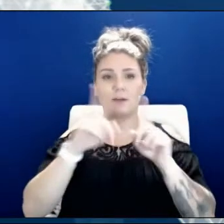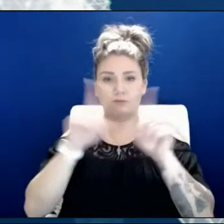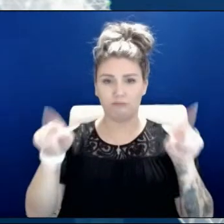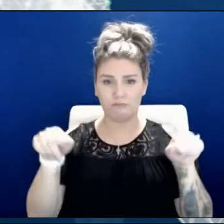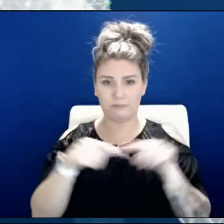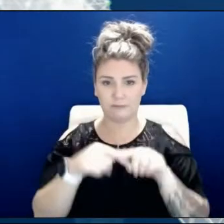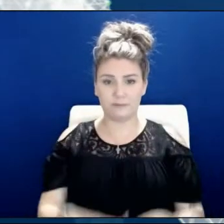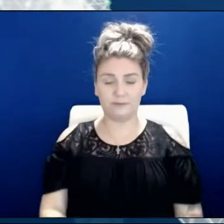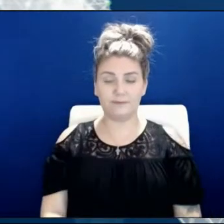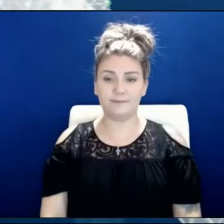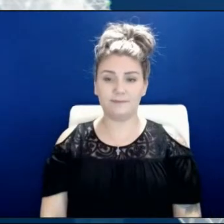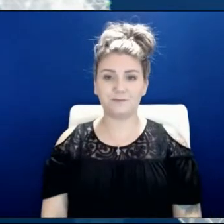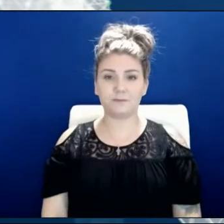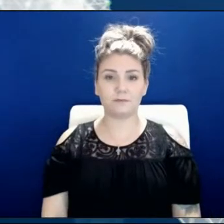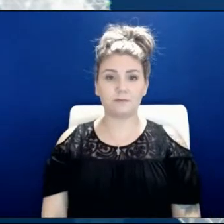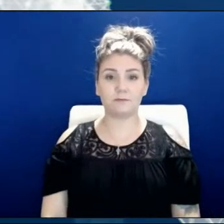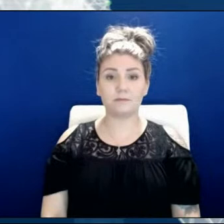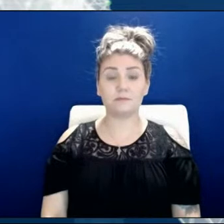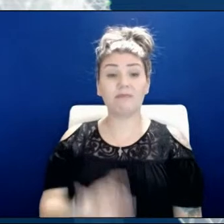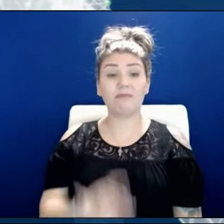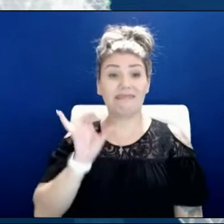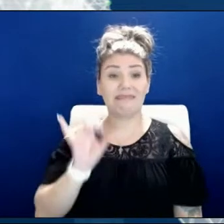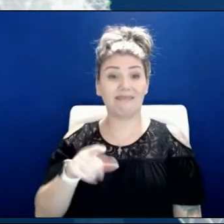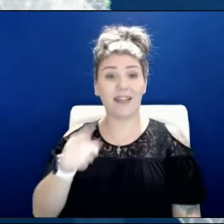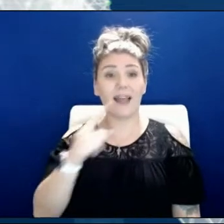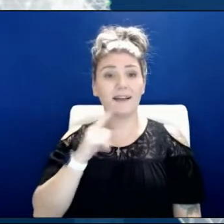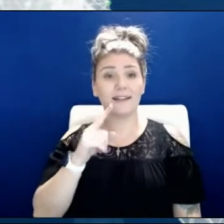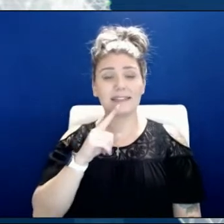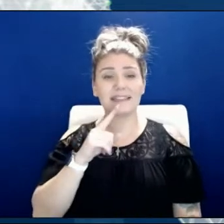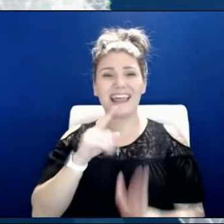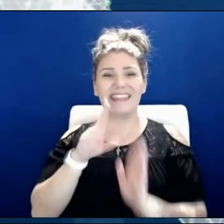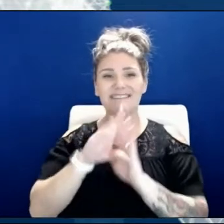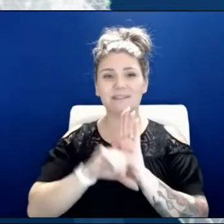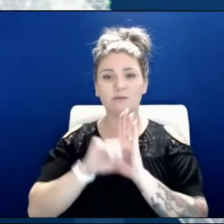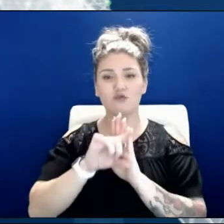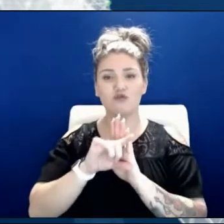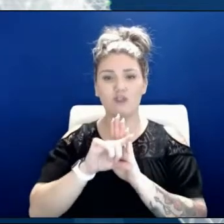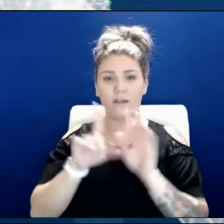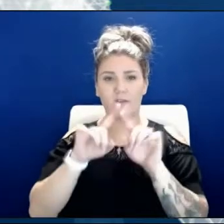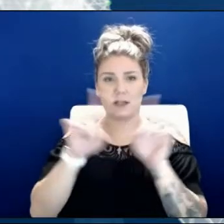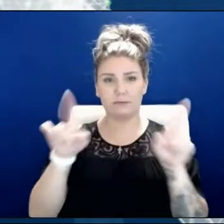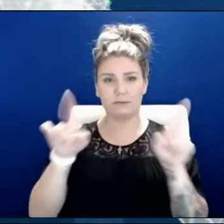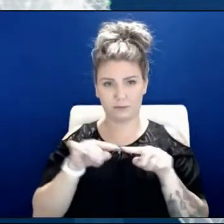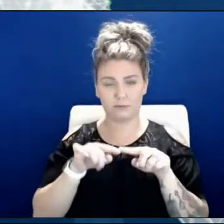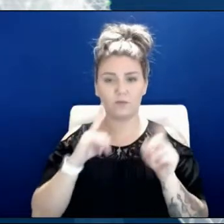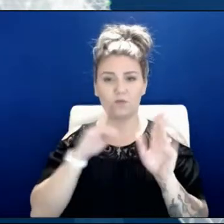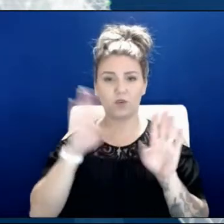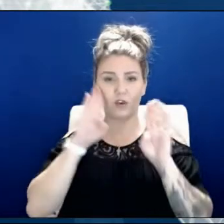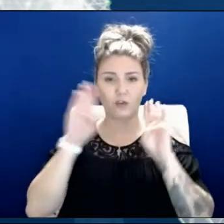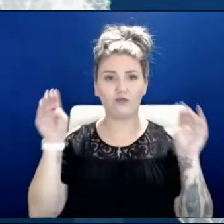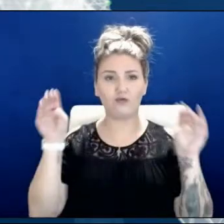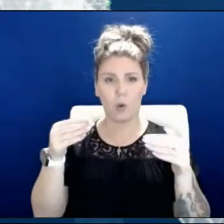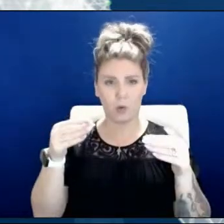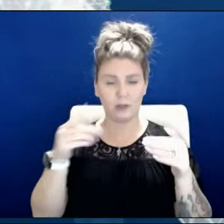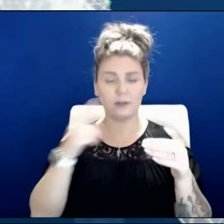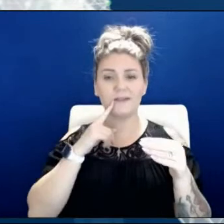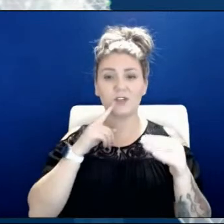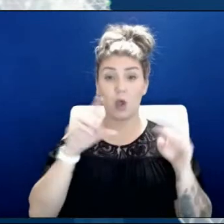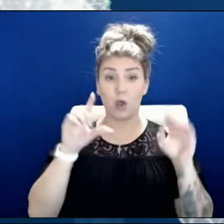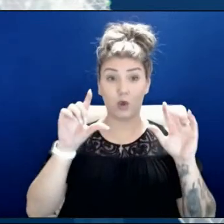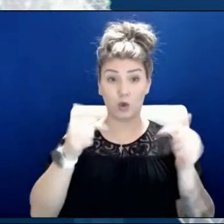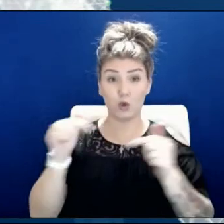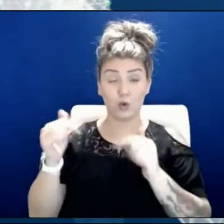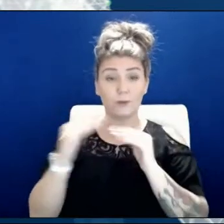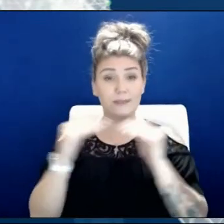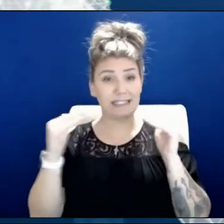Okay, this is the demographic slide. And what you want to focus on is, are the groups equal between the same? And okay, again,